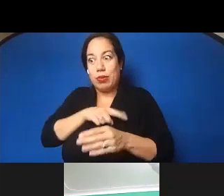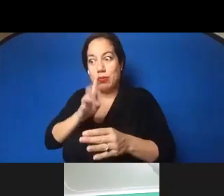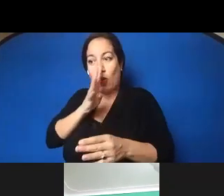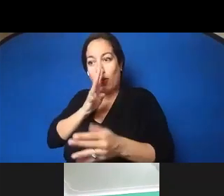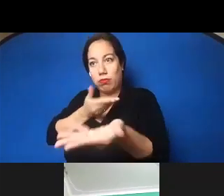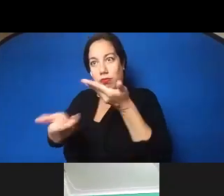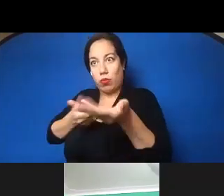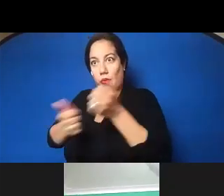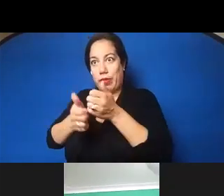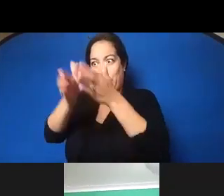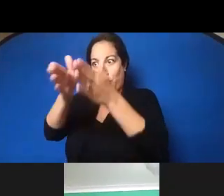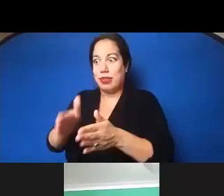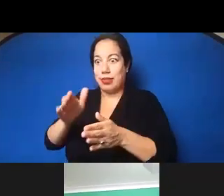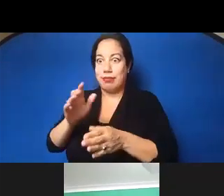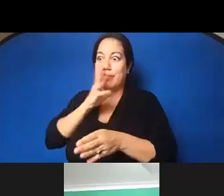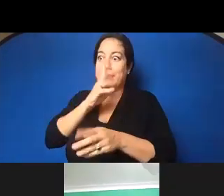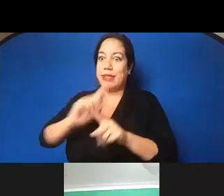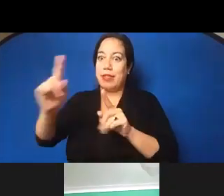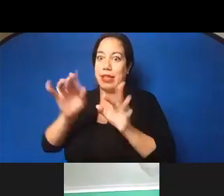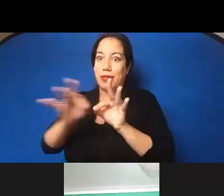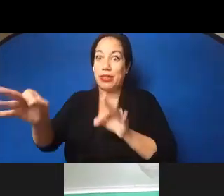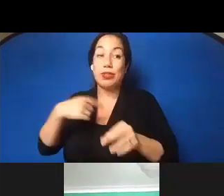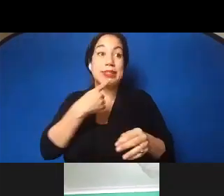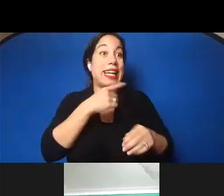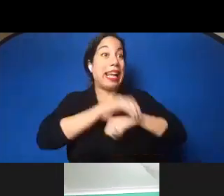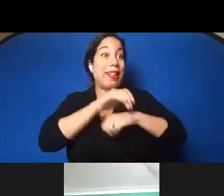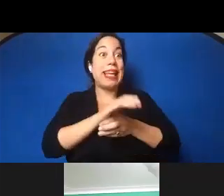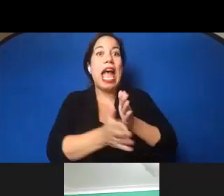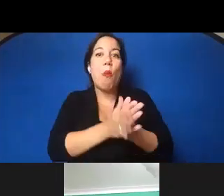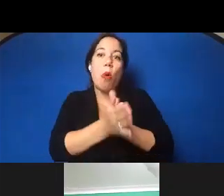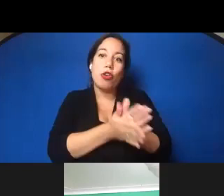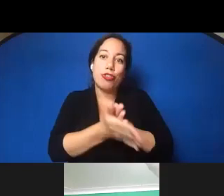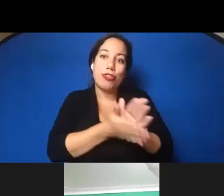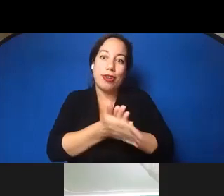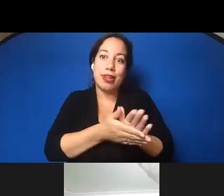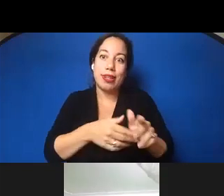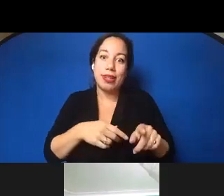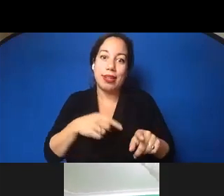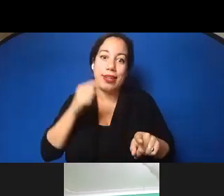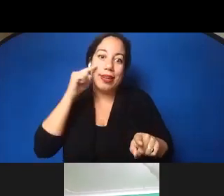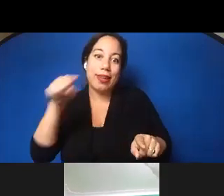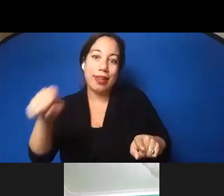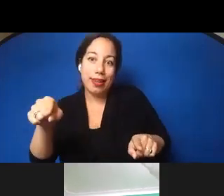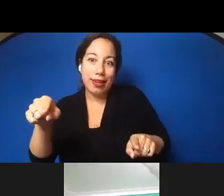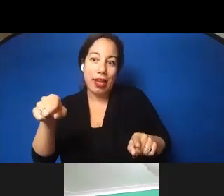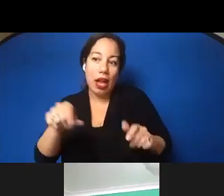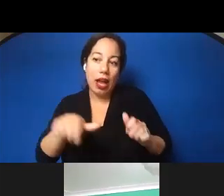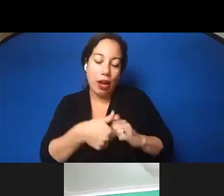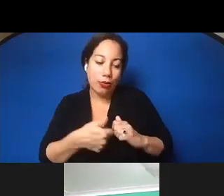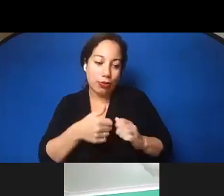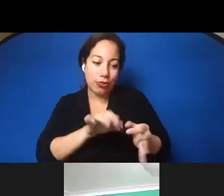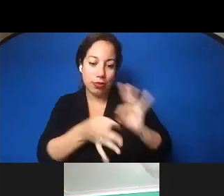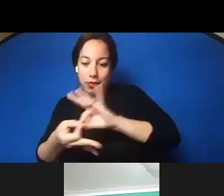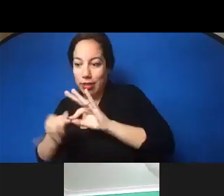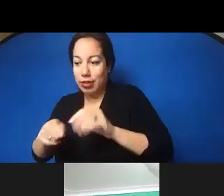understand the message. For example, when you say hand washing in English, they're not able to understand, so we should be able to say hand washing in our local languages.